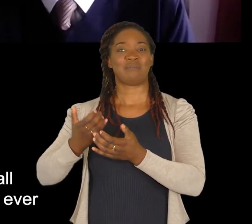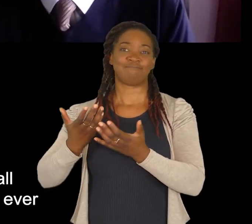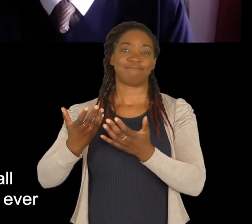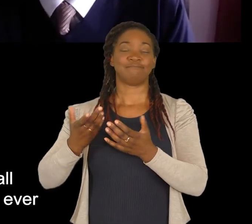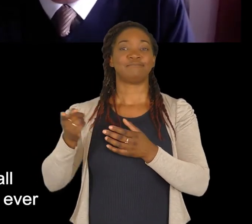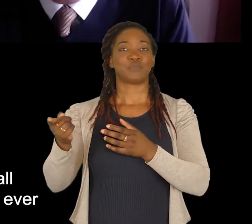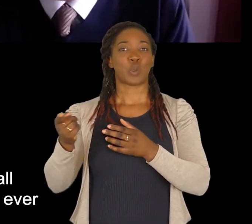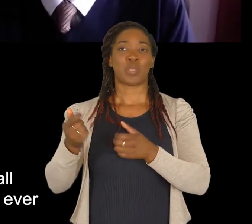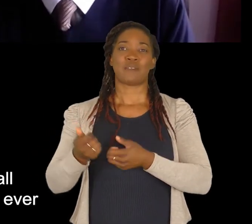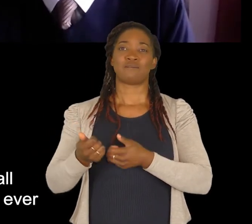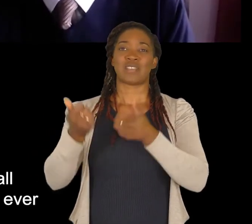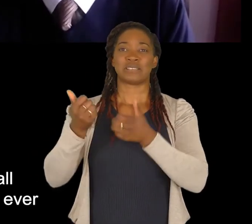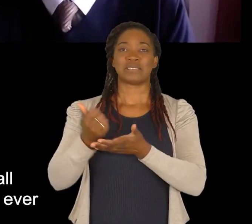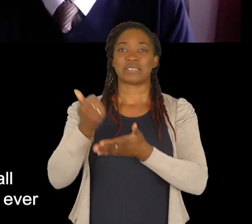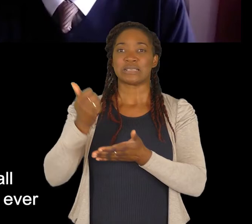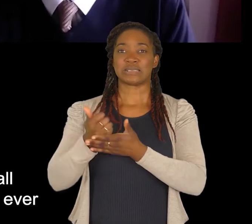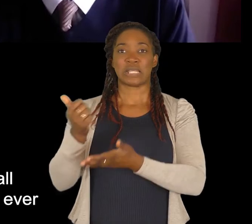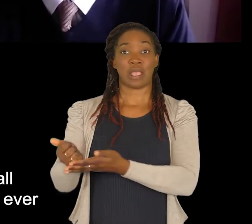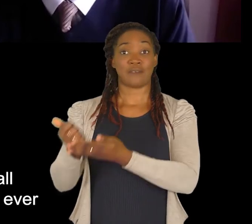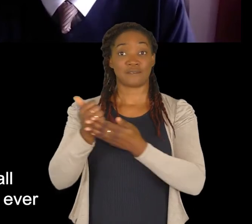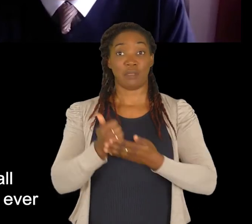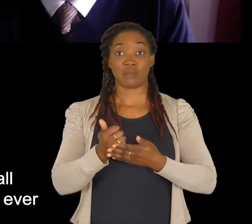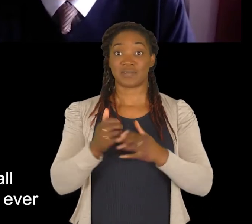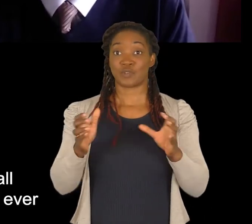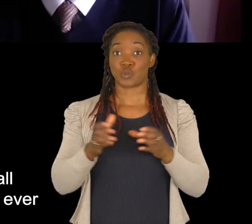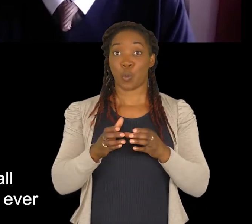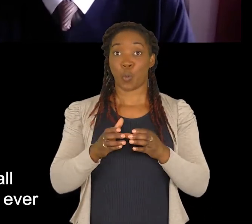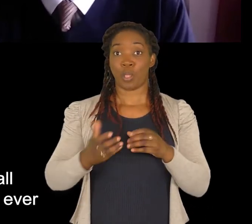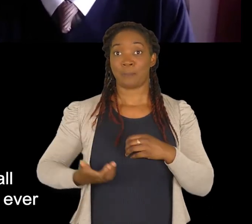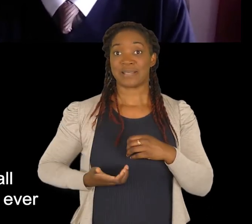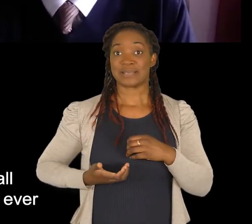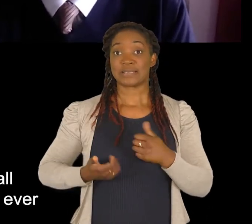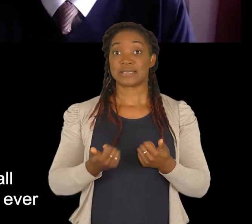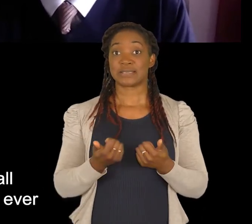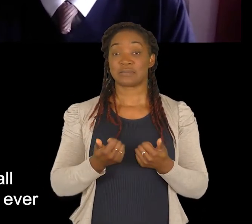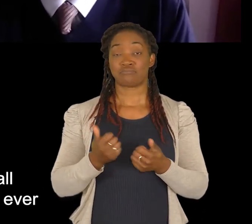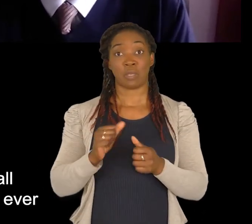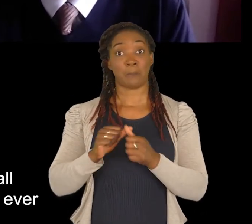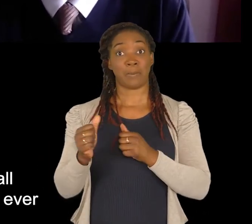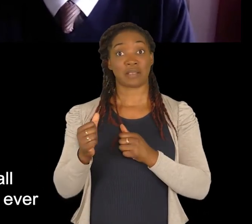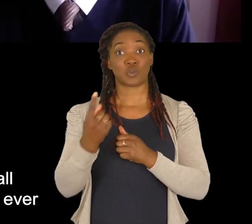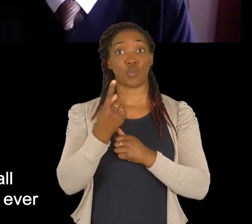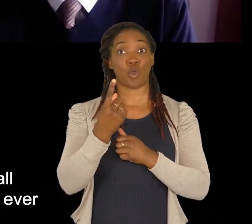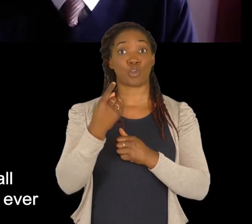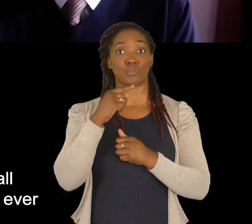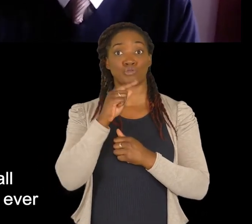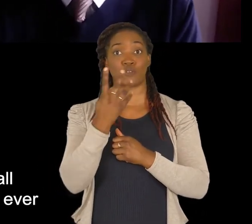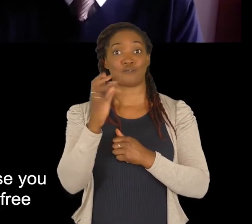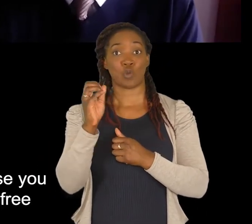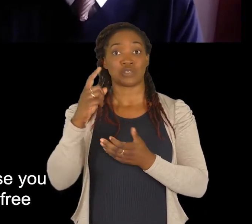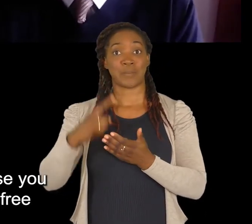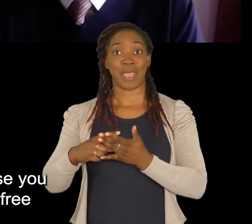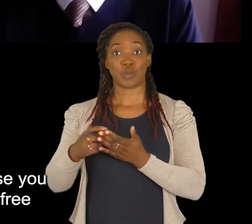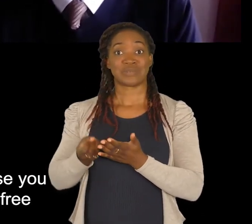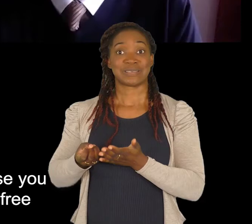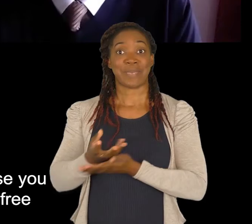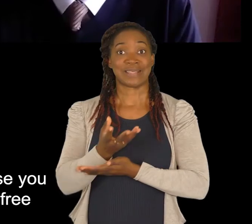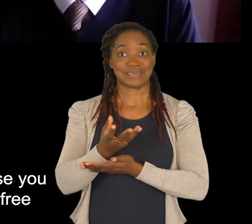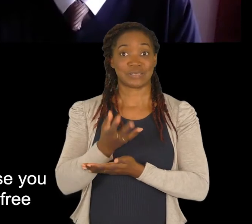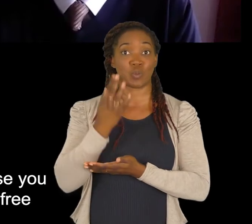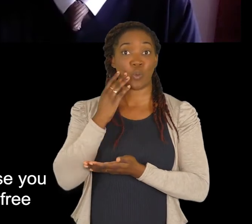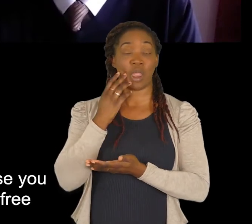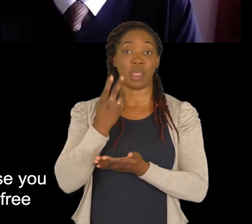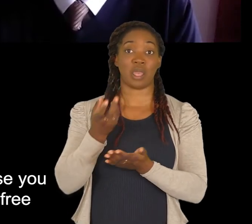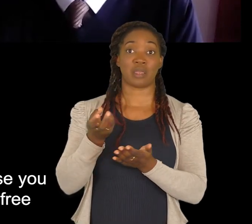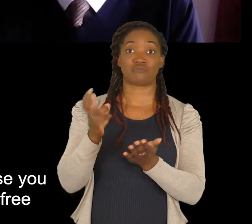are fantastic for advice for small businesses. It was the best £140 I ever spent, when I